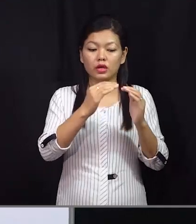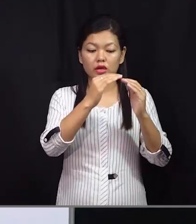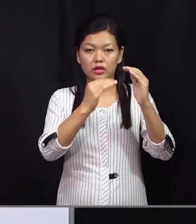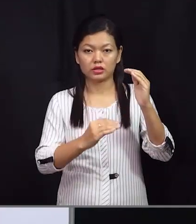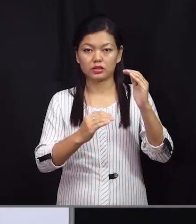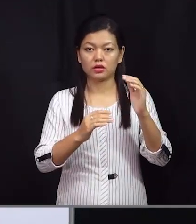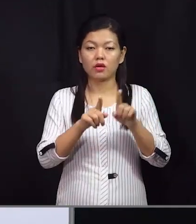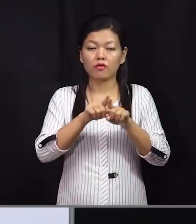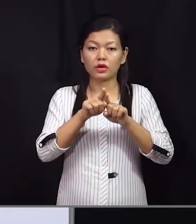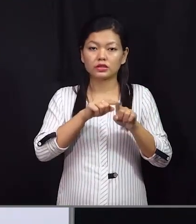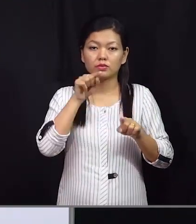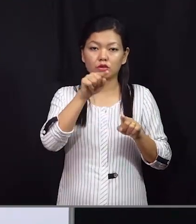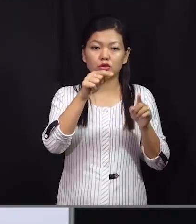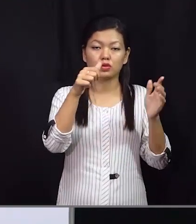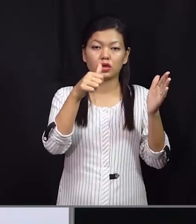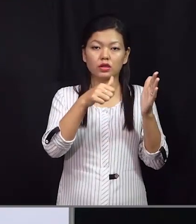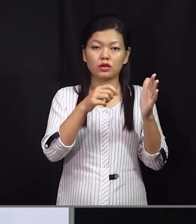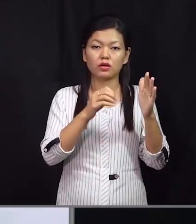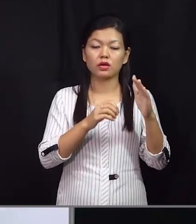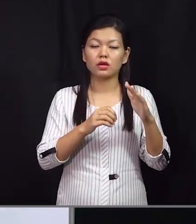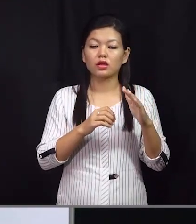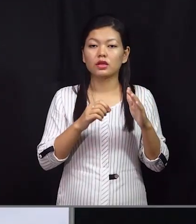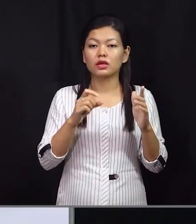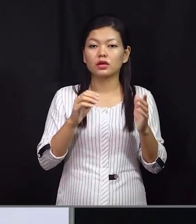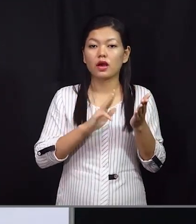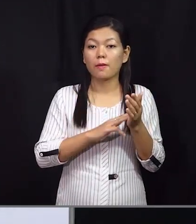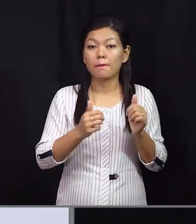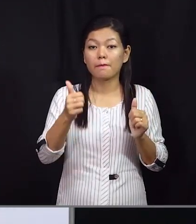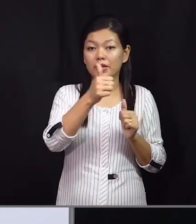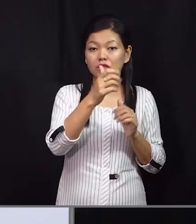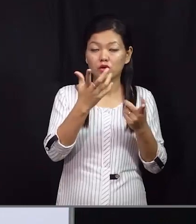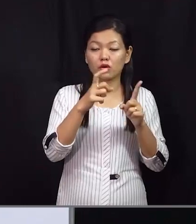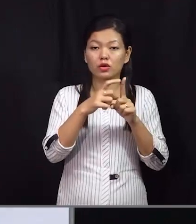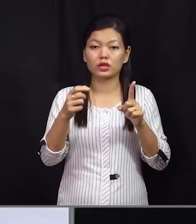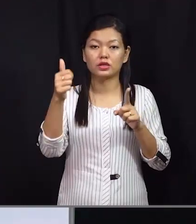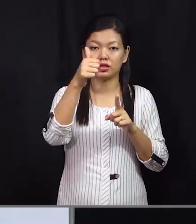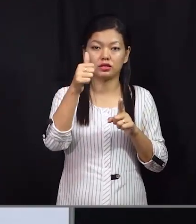lieu thereof. Okay, so employment is nothing but